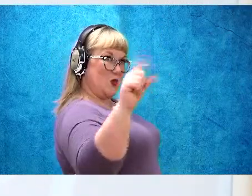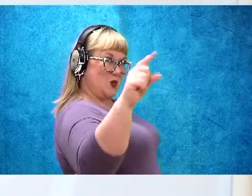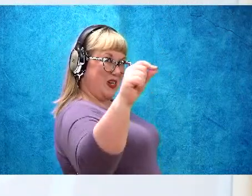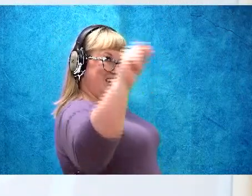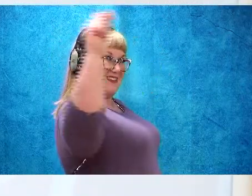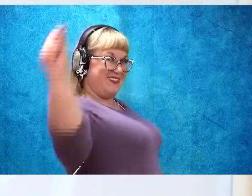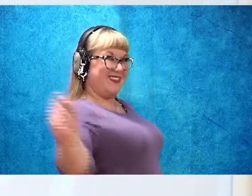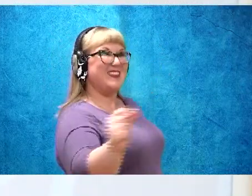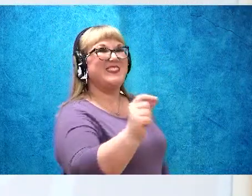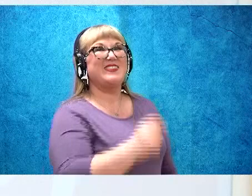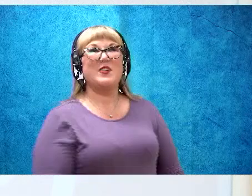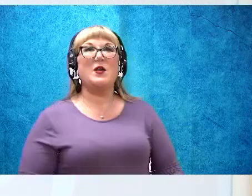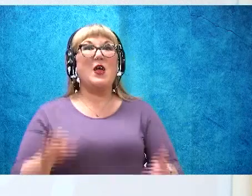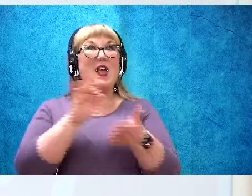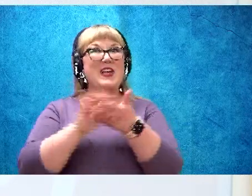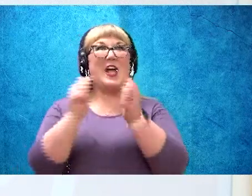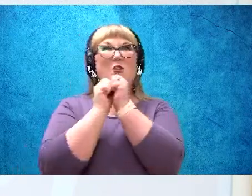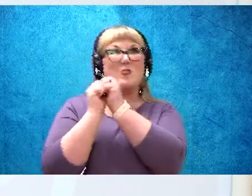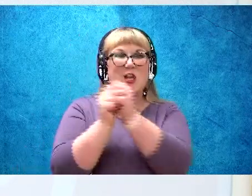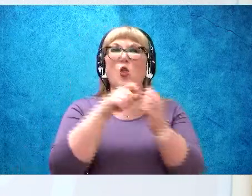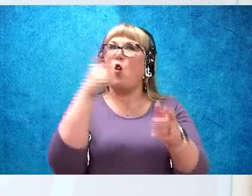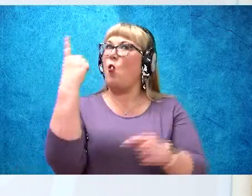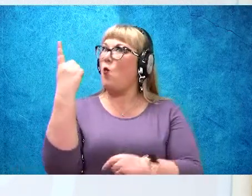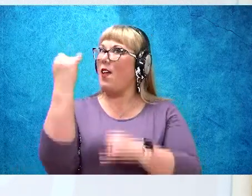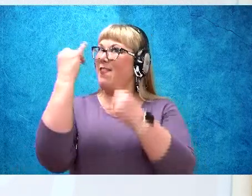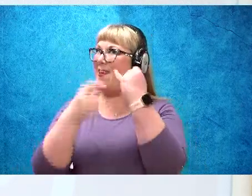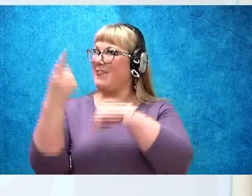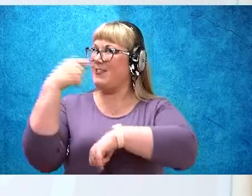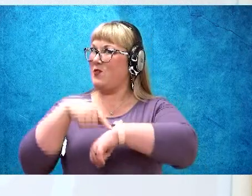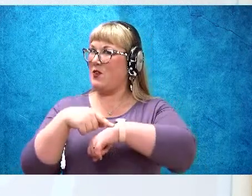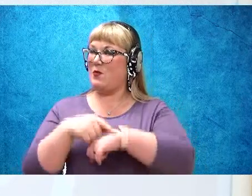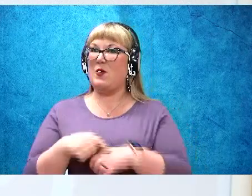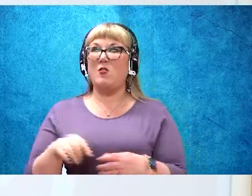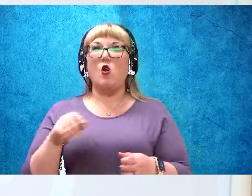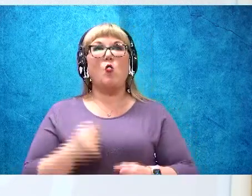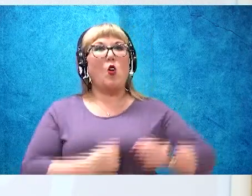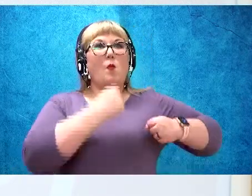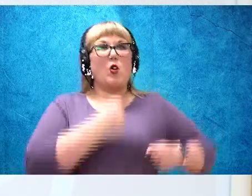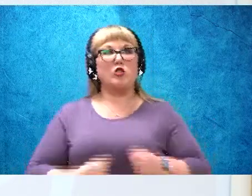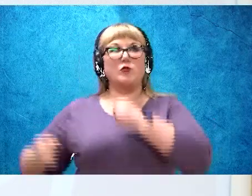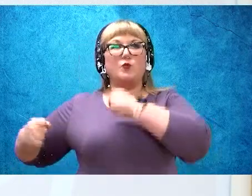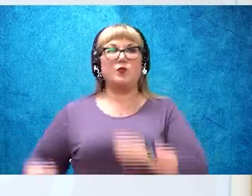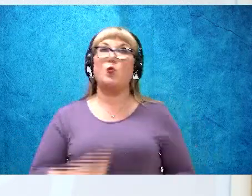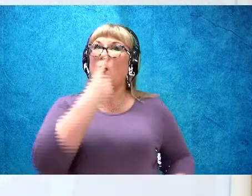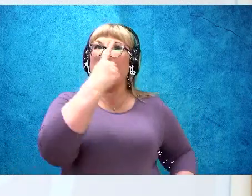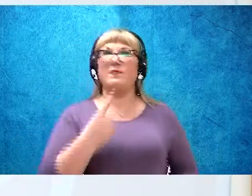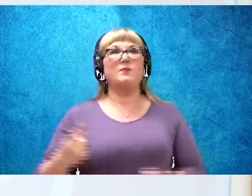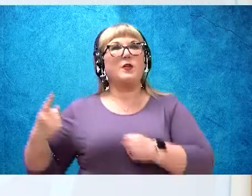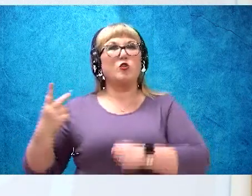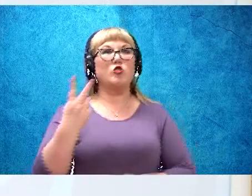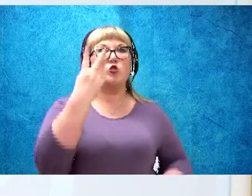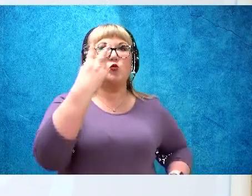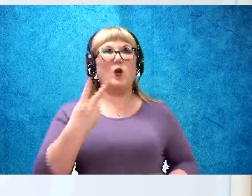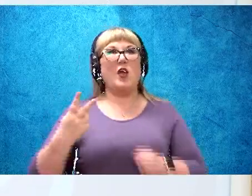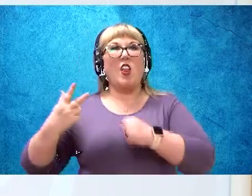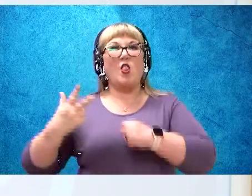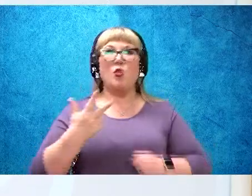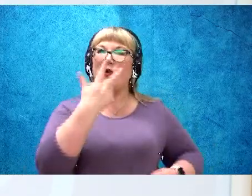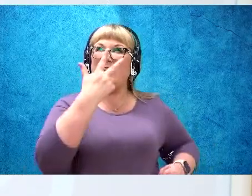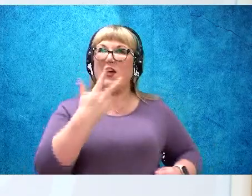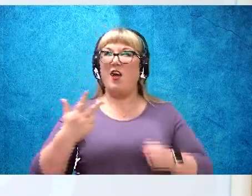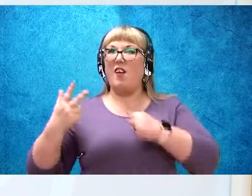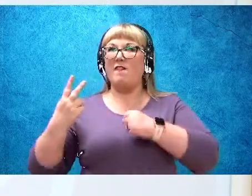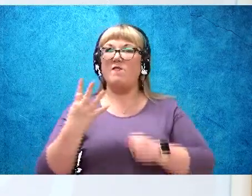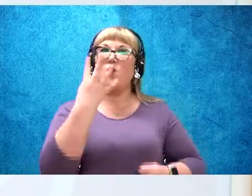All right, let's count together one last time to 20, and this time we're going to march. 1, 2,